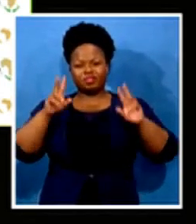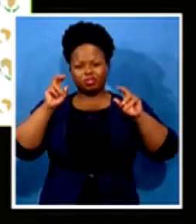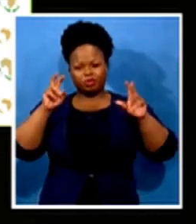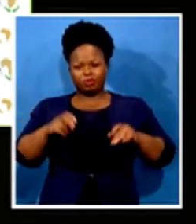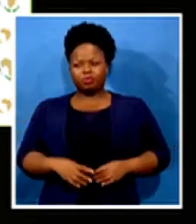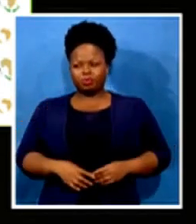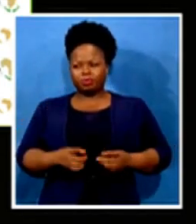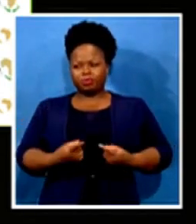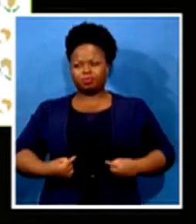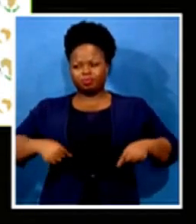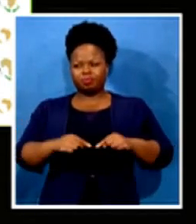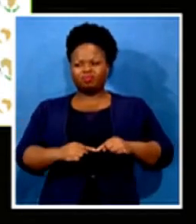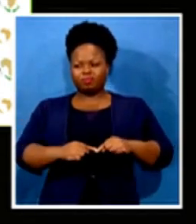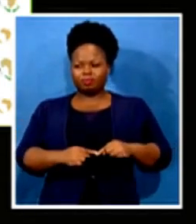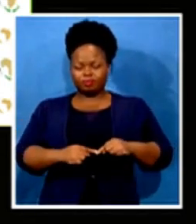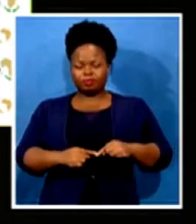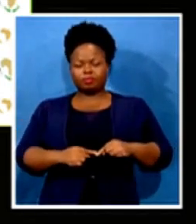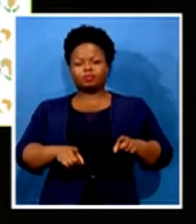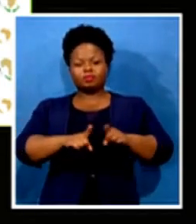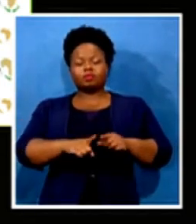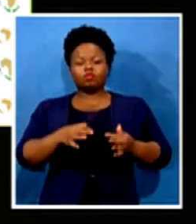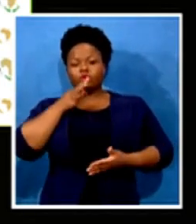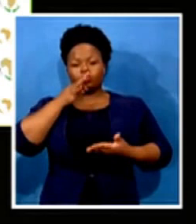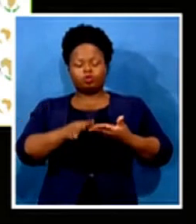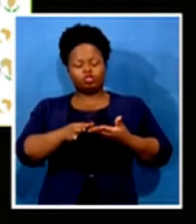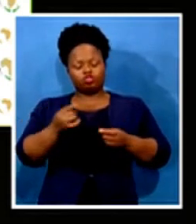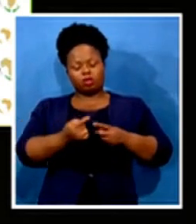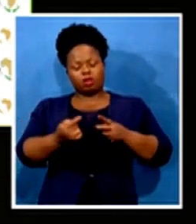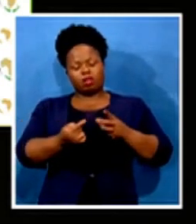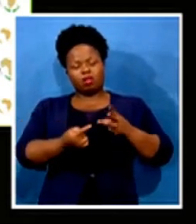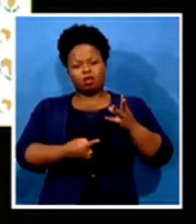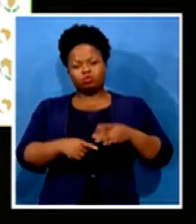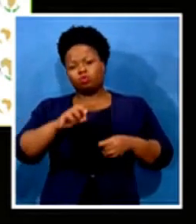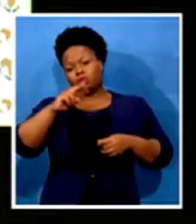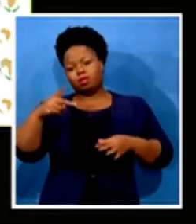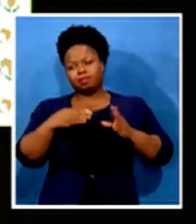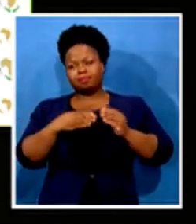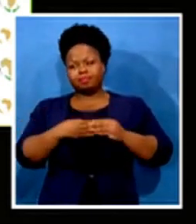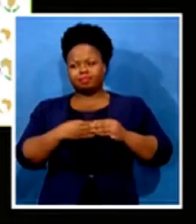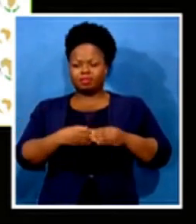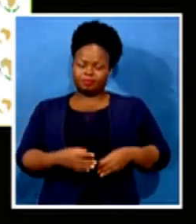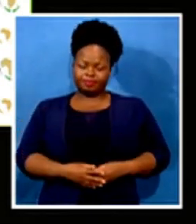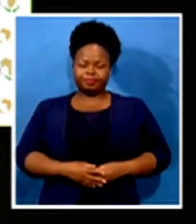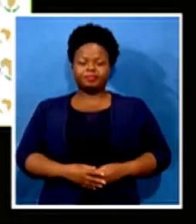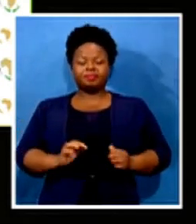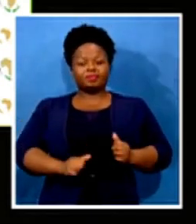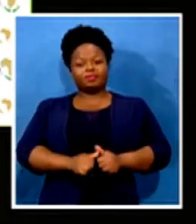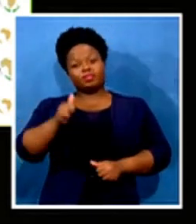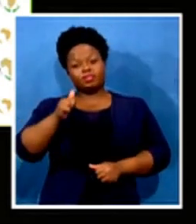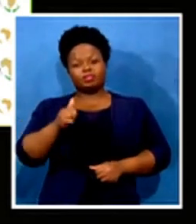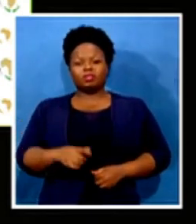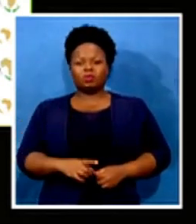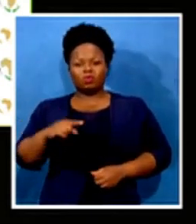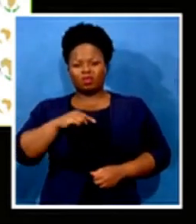of recommendations to member states. First of all, is that these are not new viruses Okay,